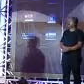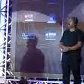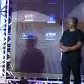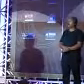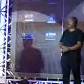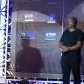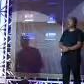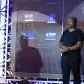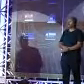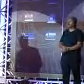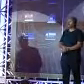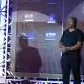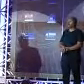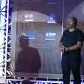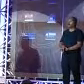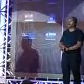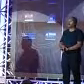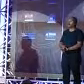But you see,